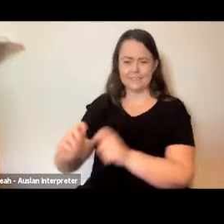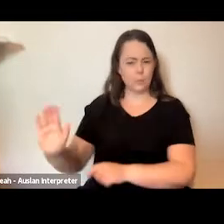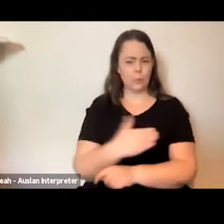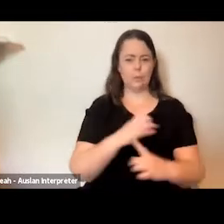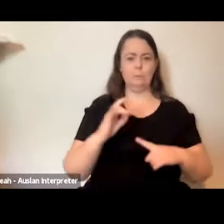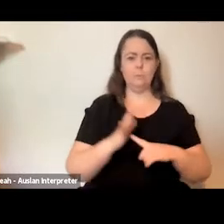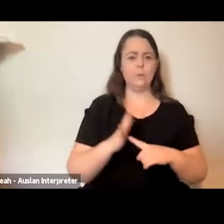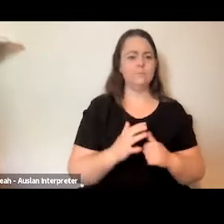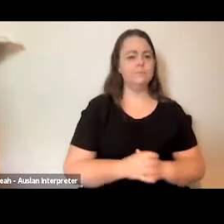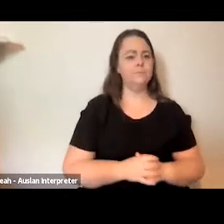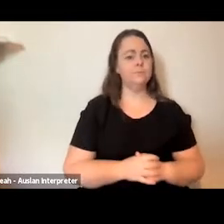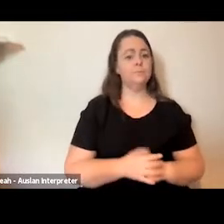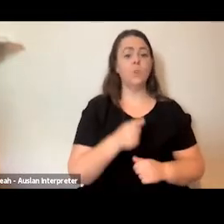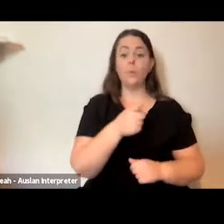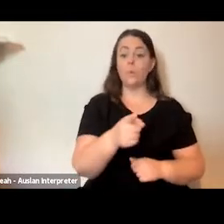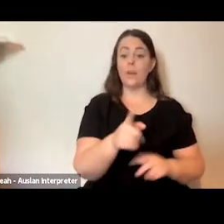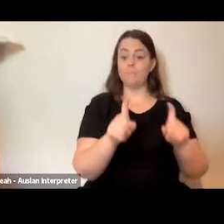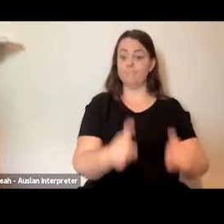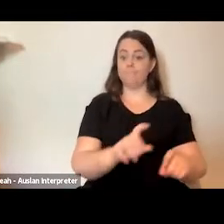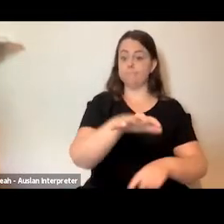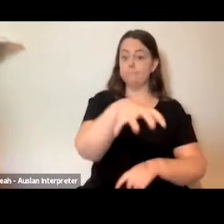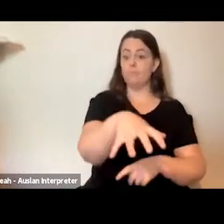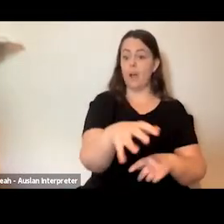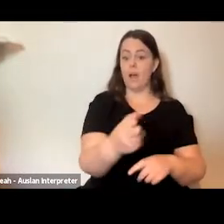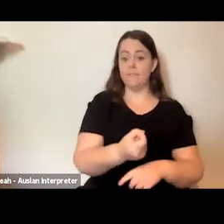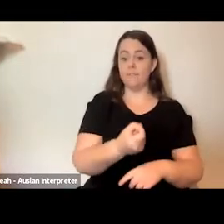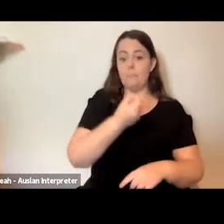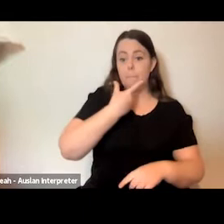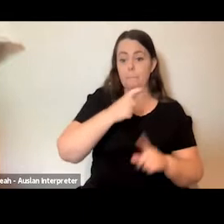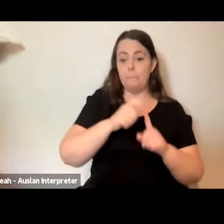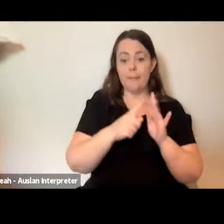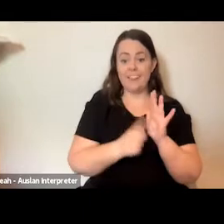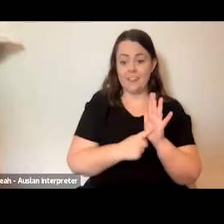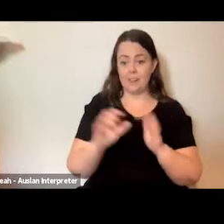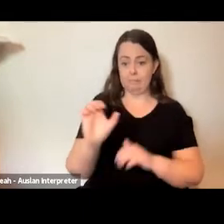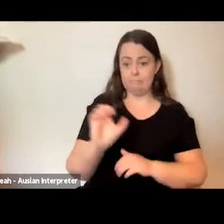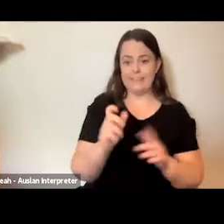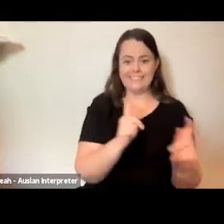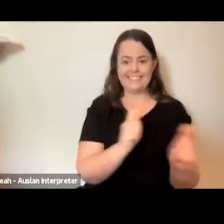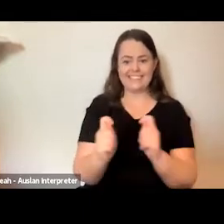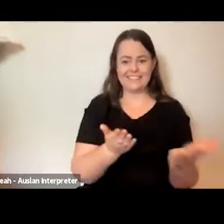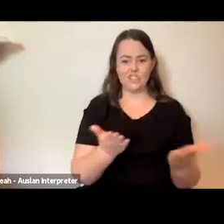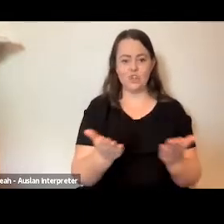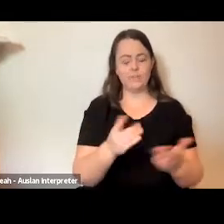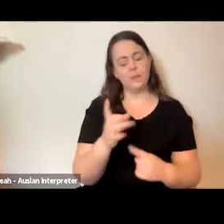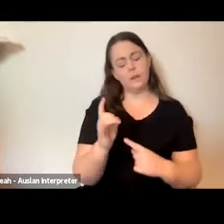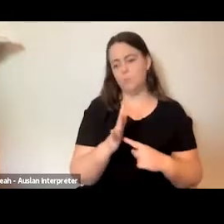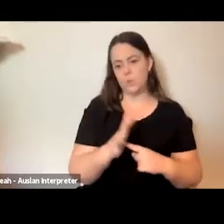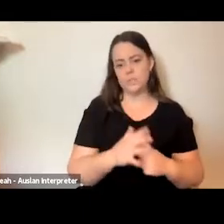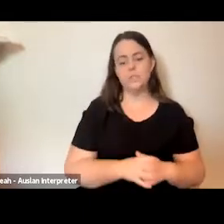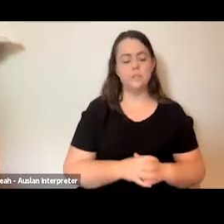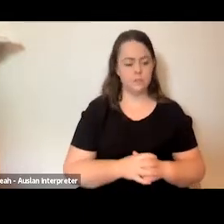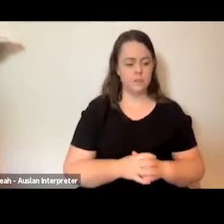pill testing service. But again, just want to kind of flag that it's important that this service and services that might